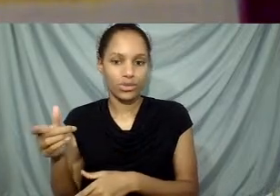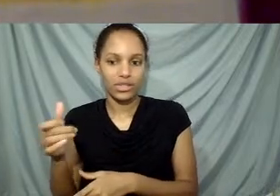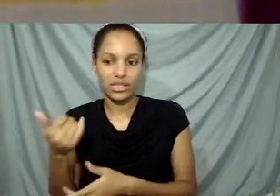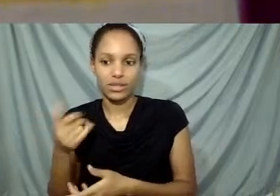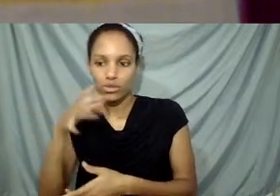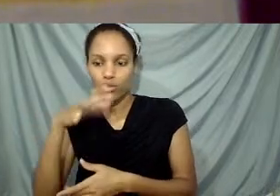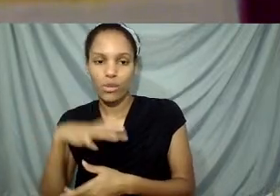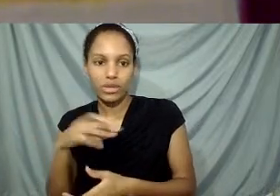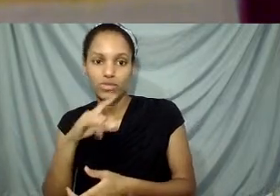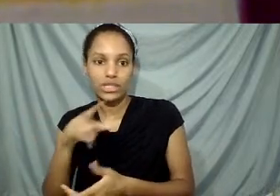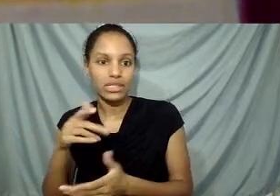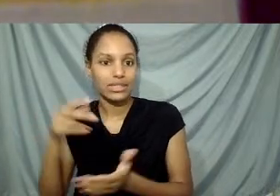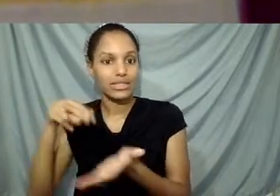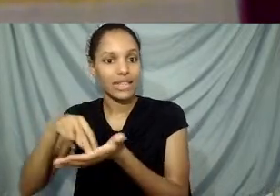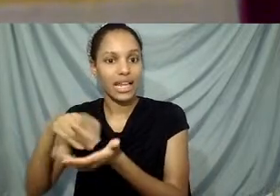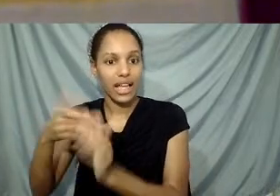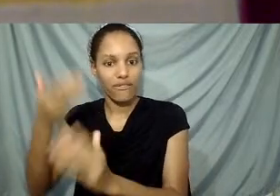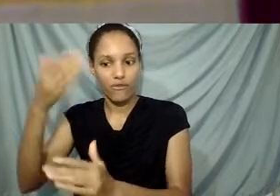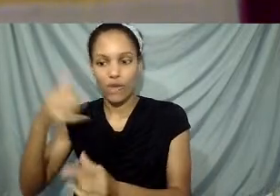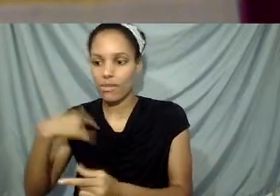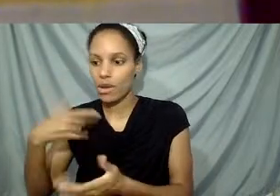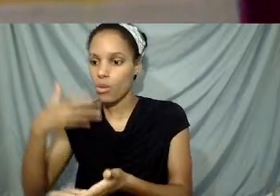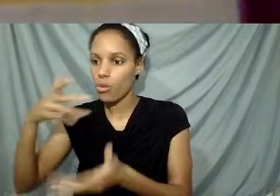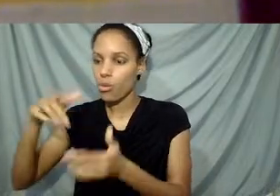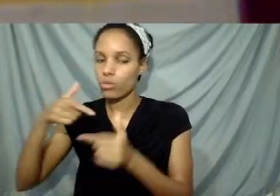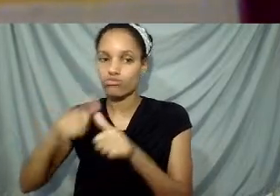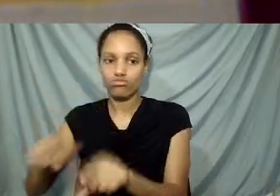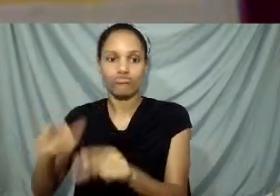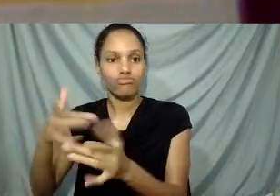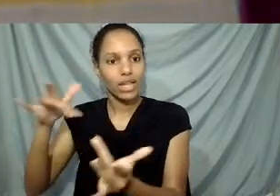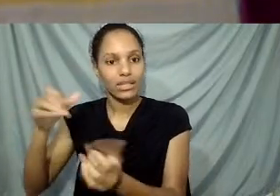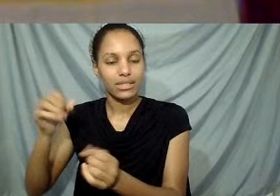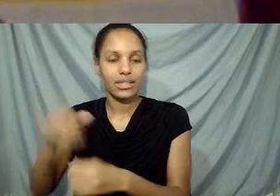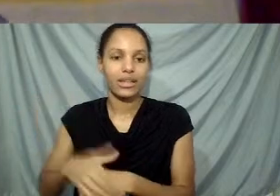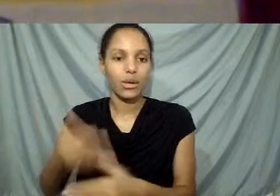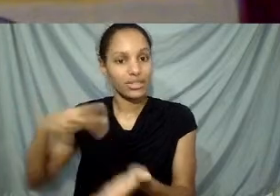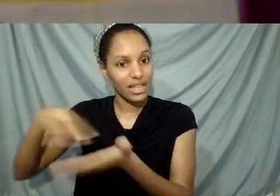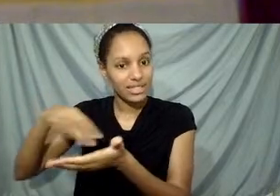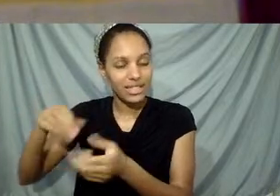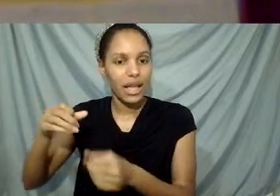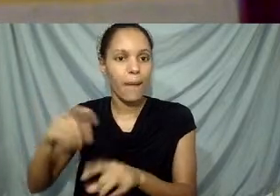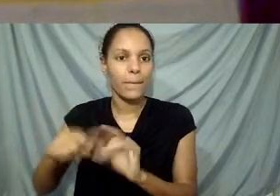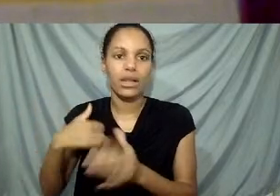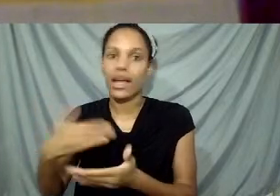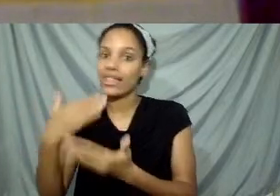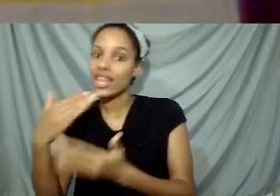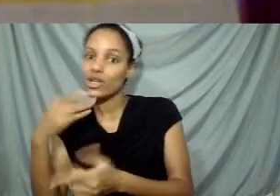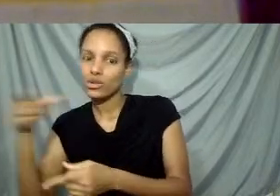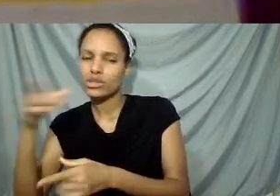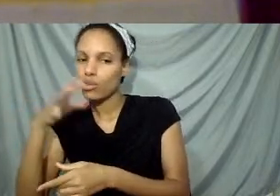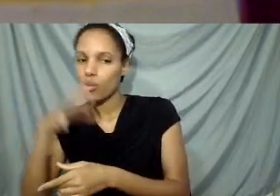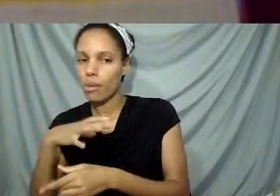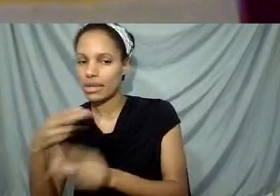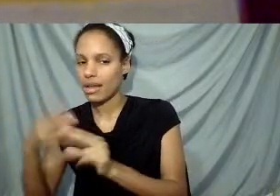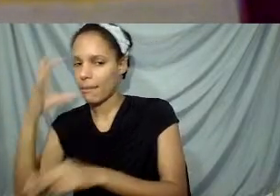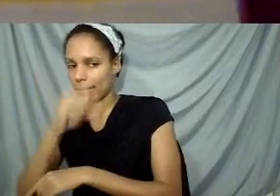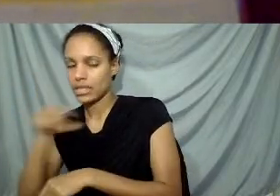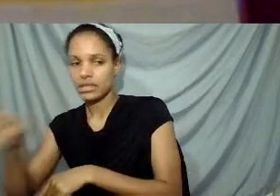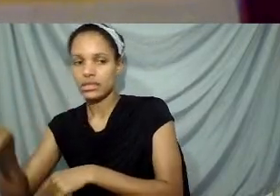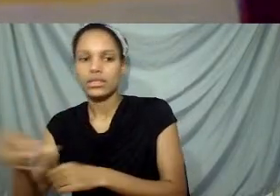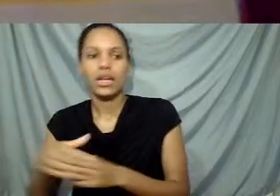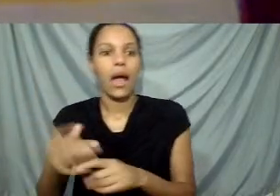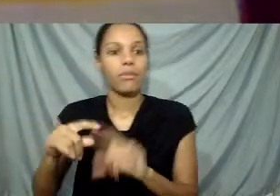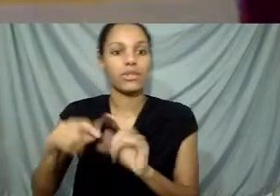PPAS. Thank you, Angie, wherever you at, because you had some training and I was able to follow you. And that was how I got